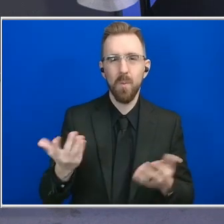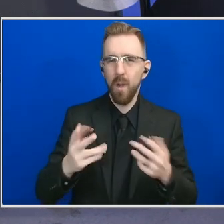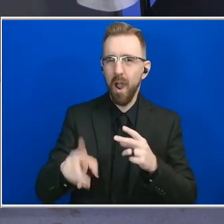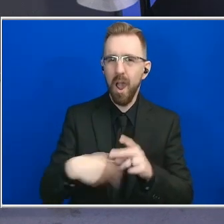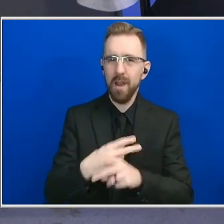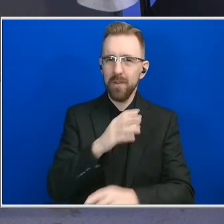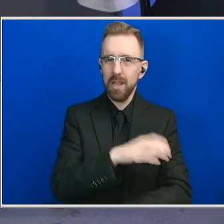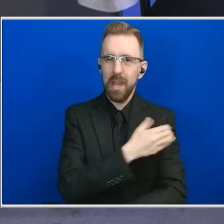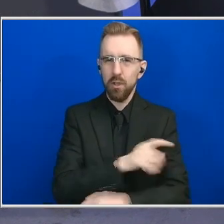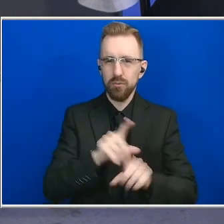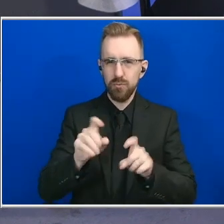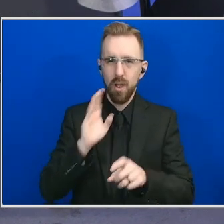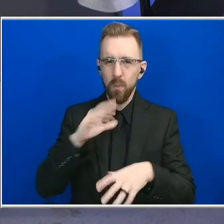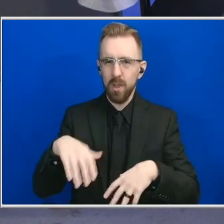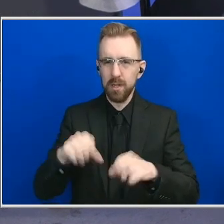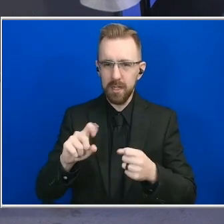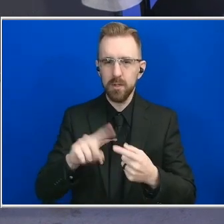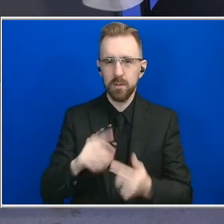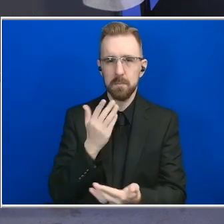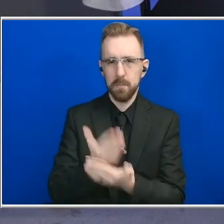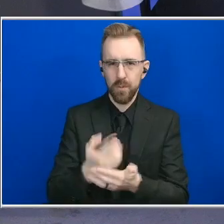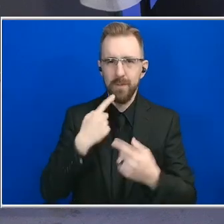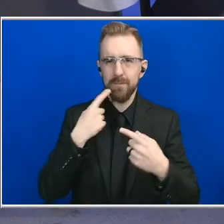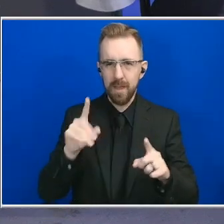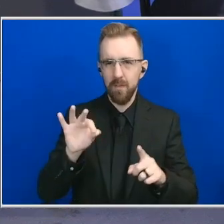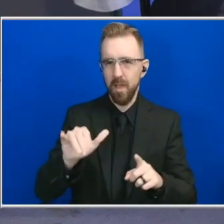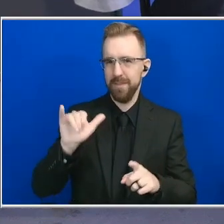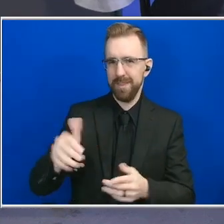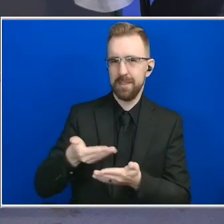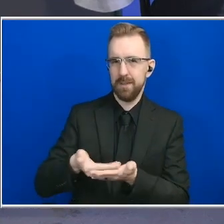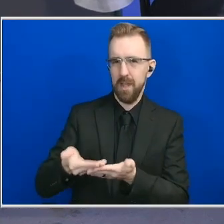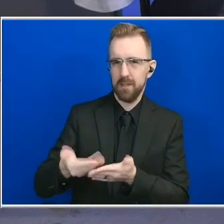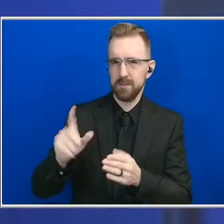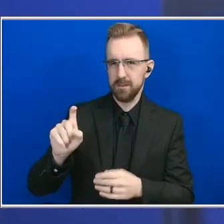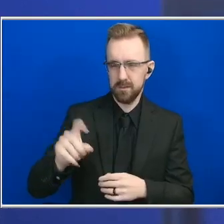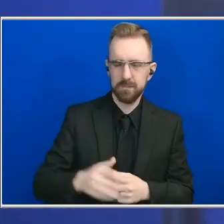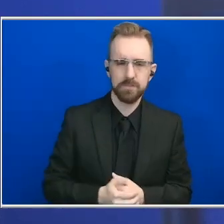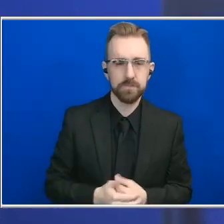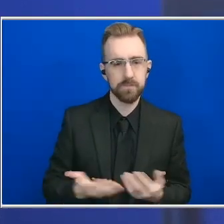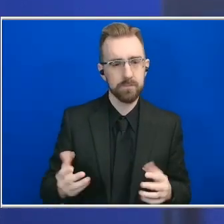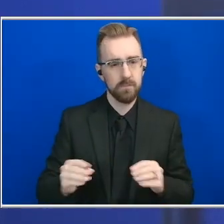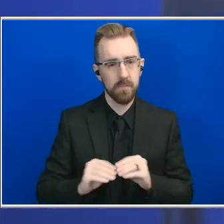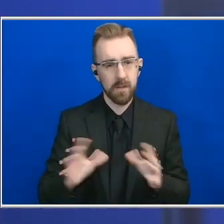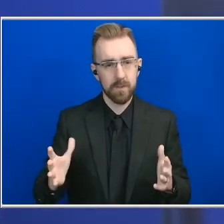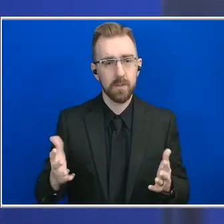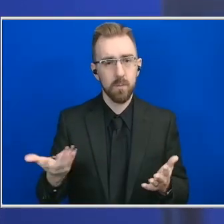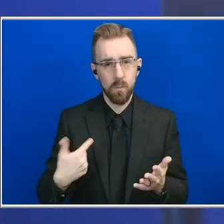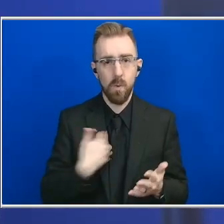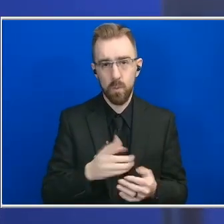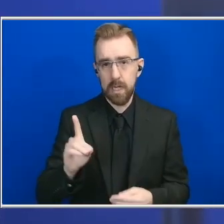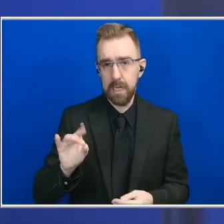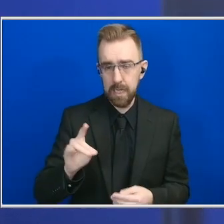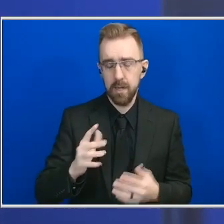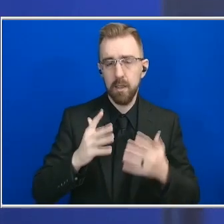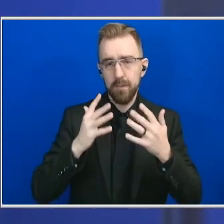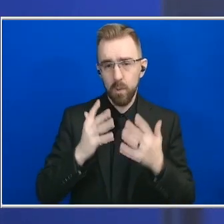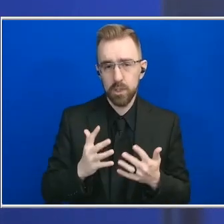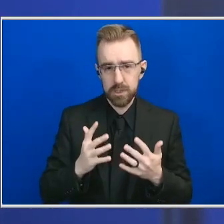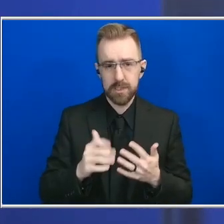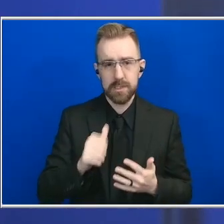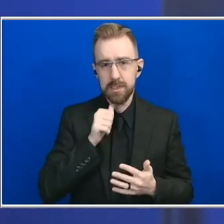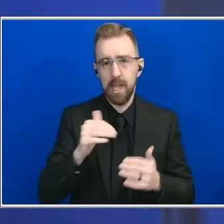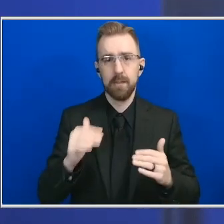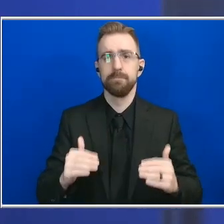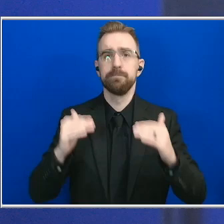take to prove the effectiveness of this device? Well, obviously the one we did, unfortunately, didn't get to that level. But I